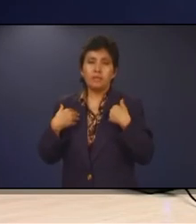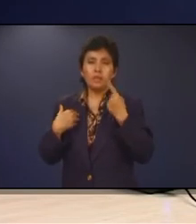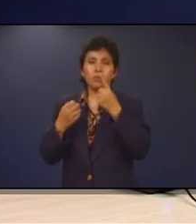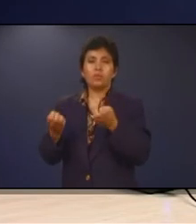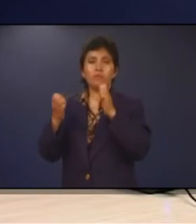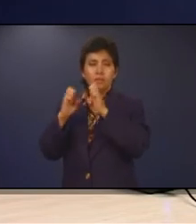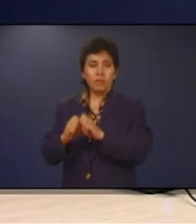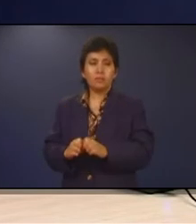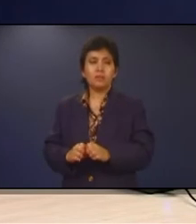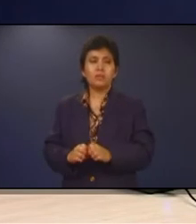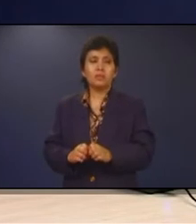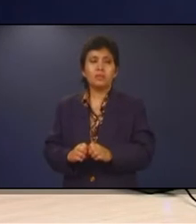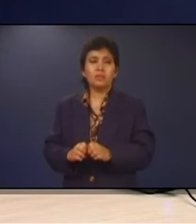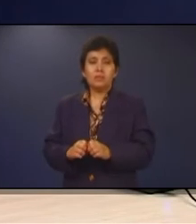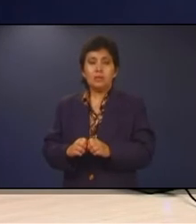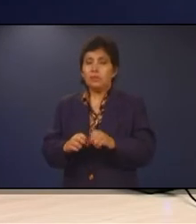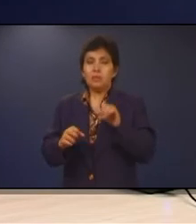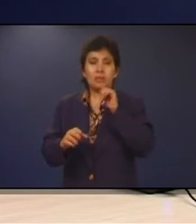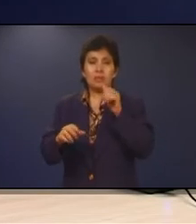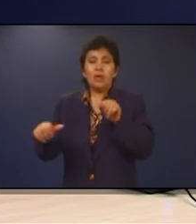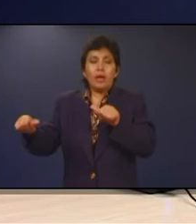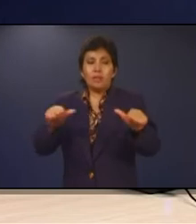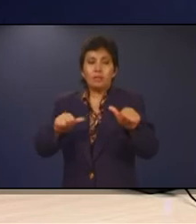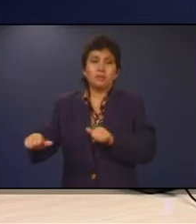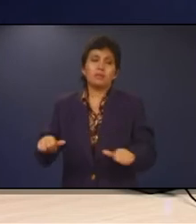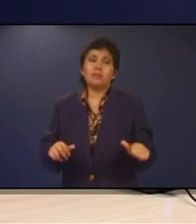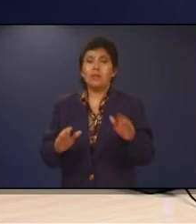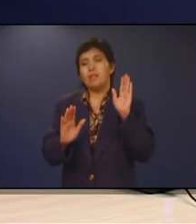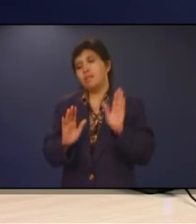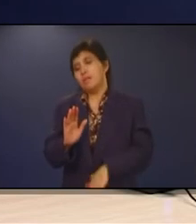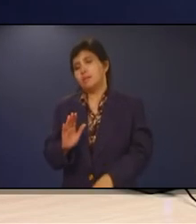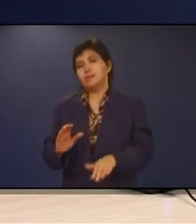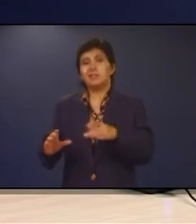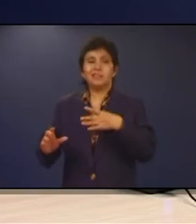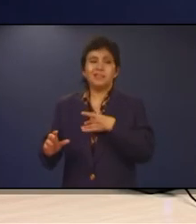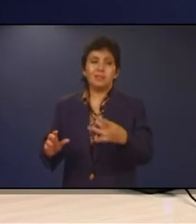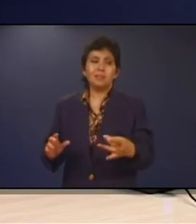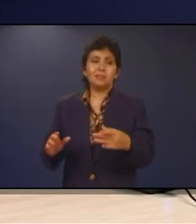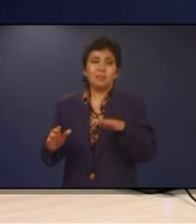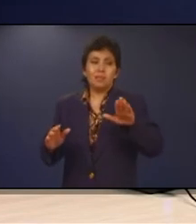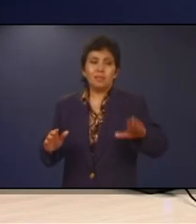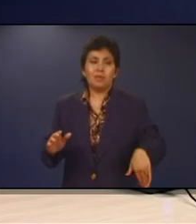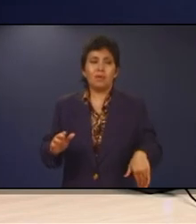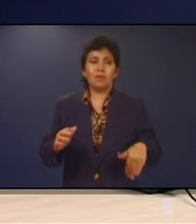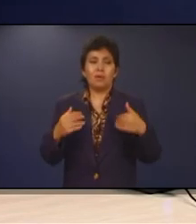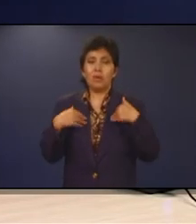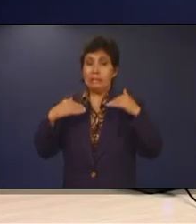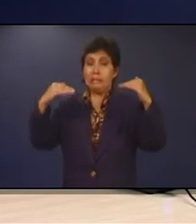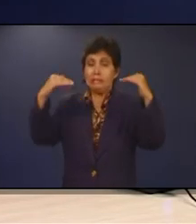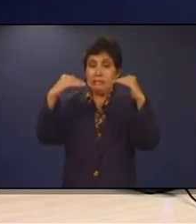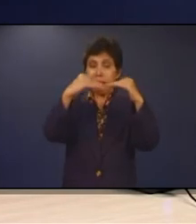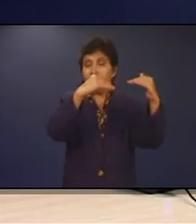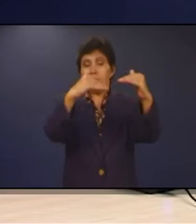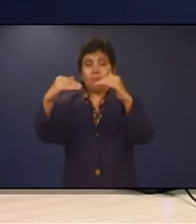would activate them, they would have a very high interest, and before they form a rather stable